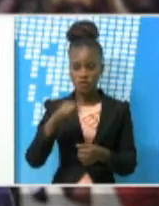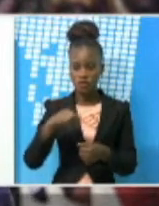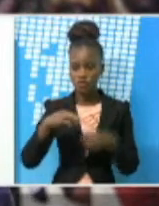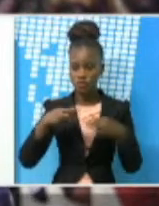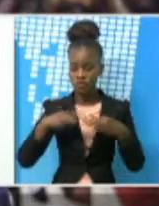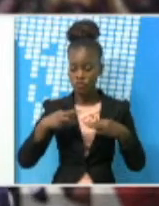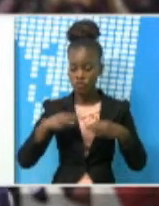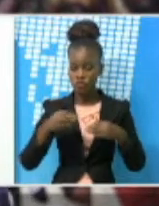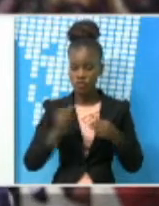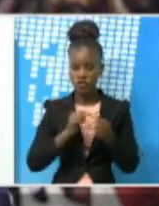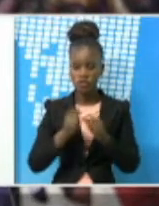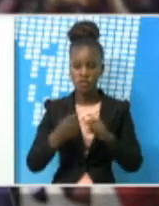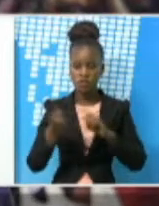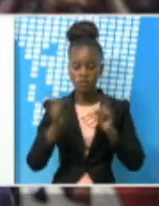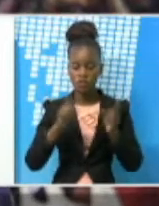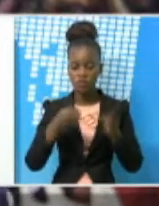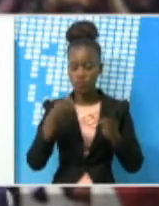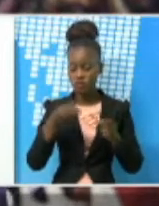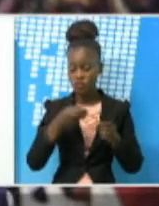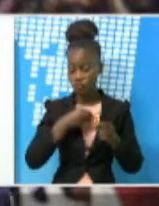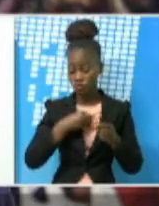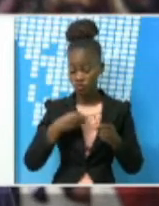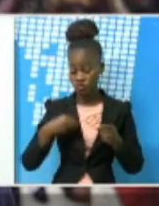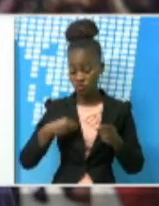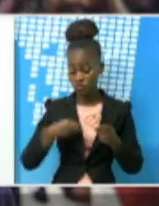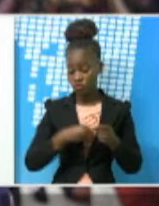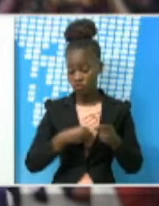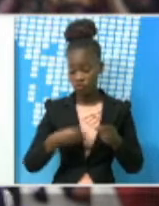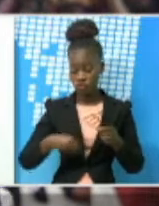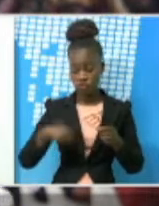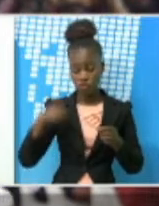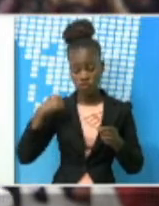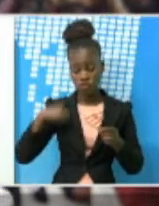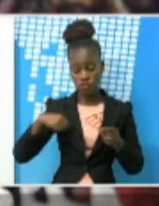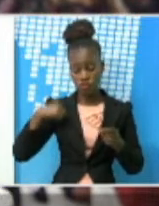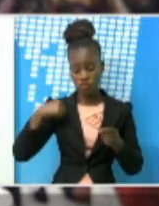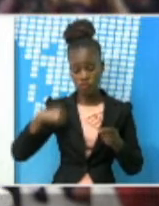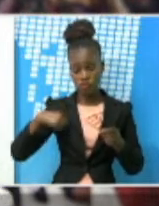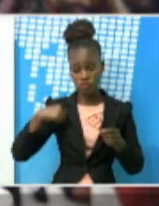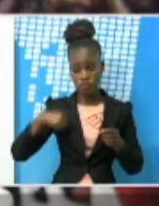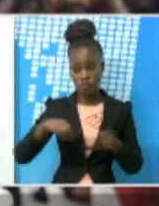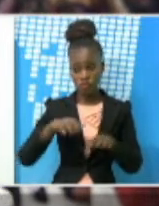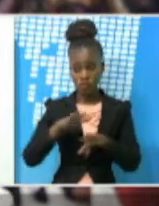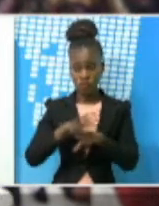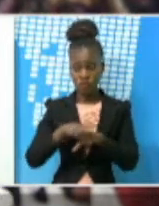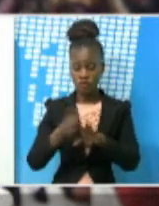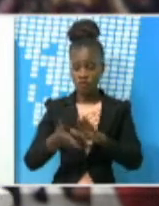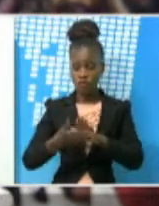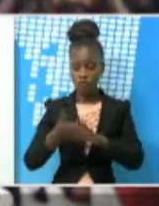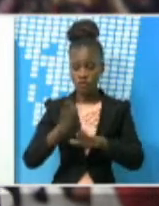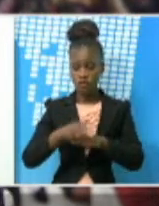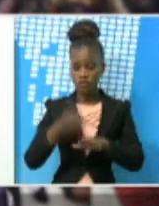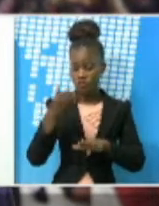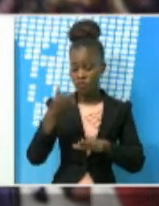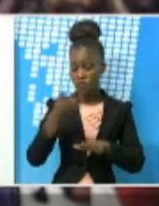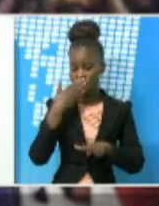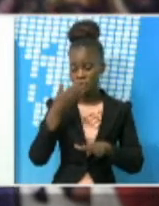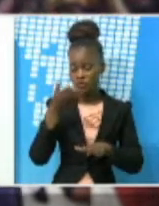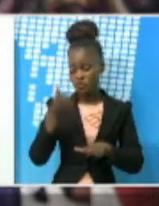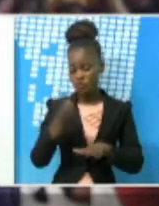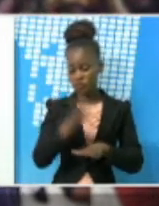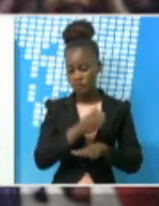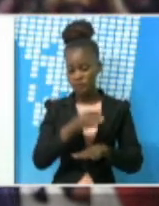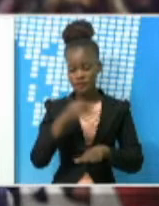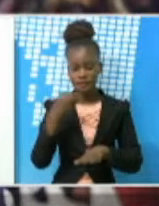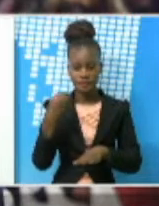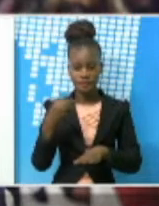you see the kitenge clothes, for making bags, for making other shoes, and very many. These materials are available here in this country. We